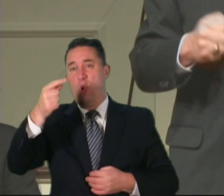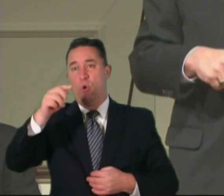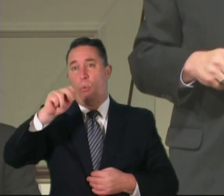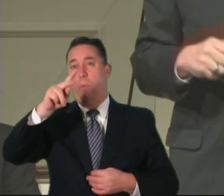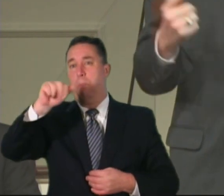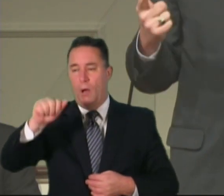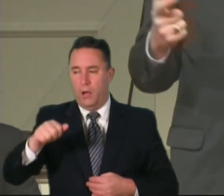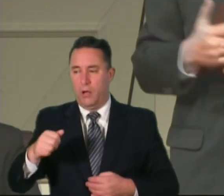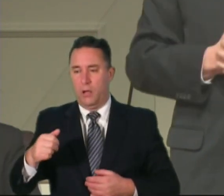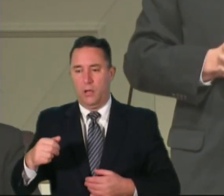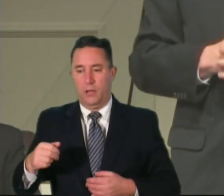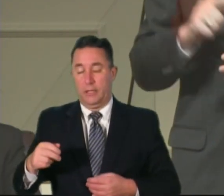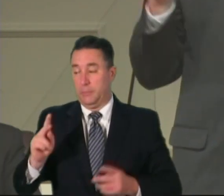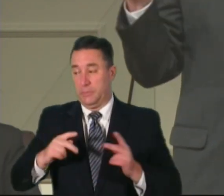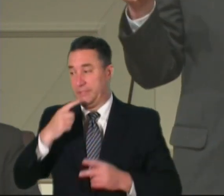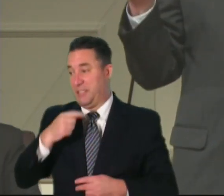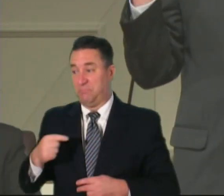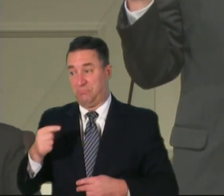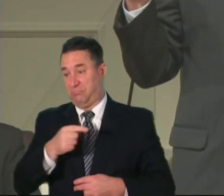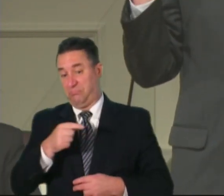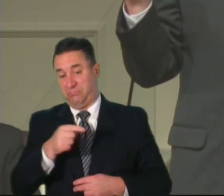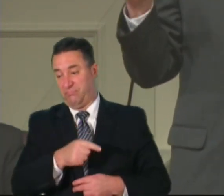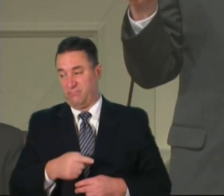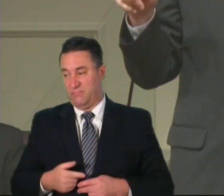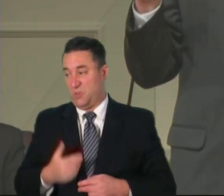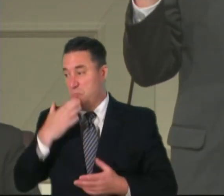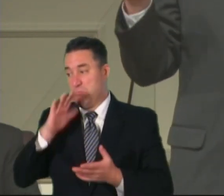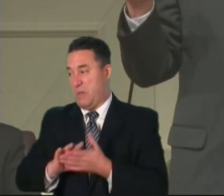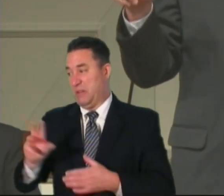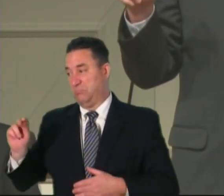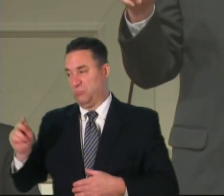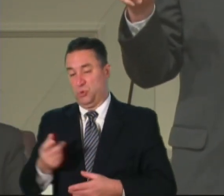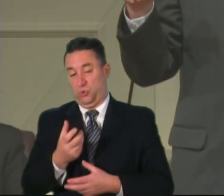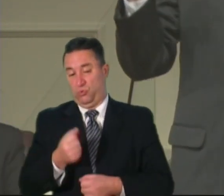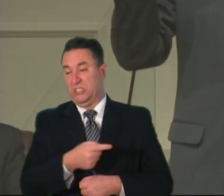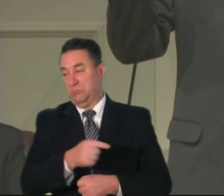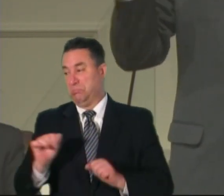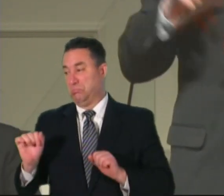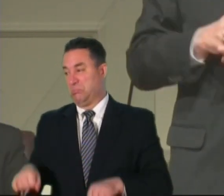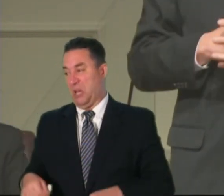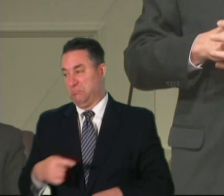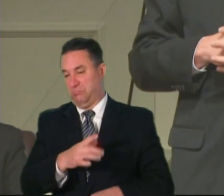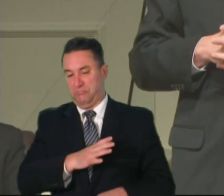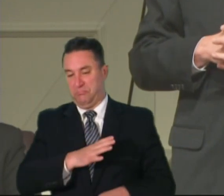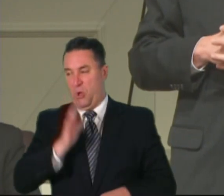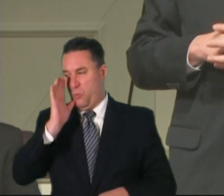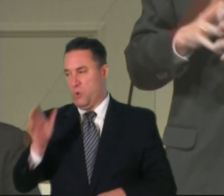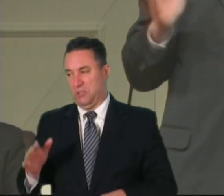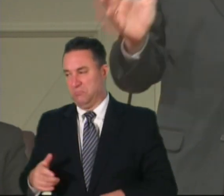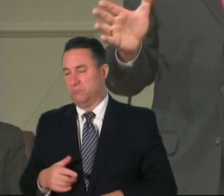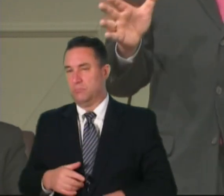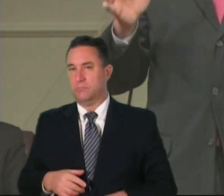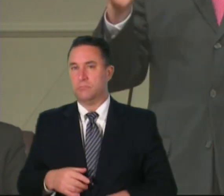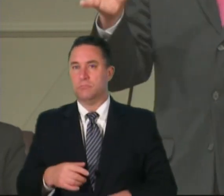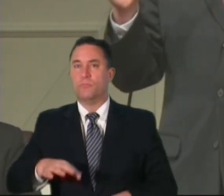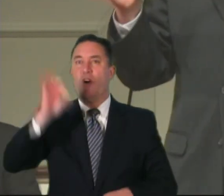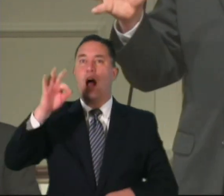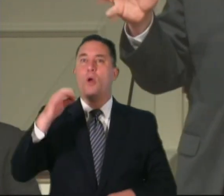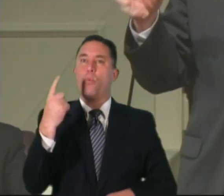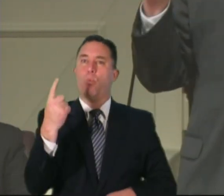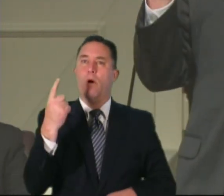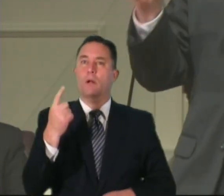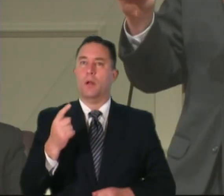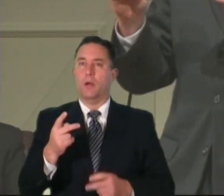picked him up, they could just say to him, this guy is not bad news. You could trust him. He's going to be okay for you. Because we find that in one of